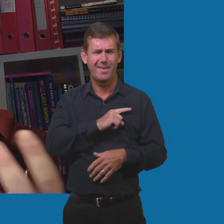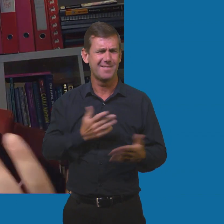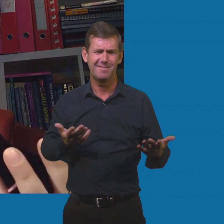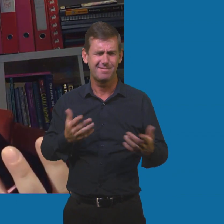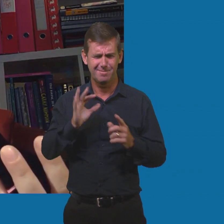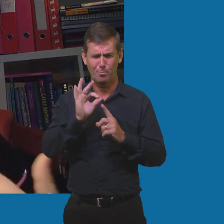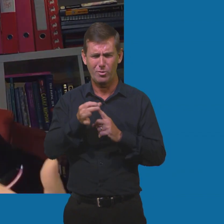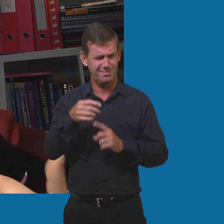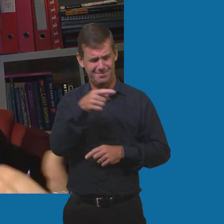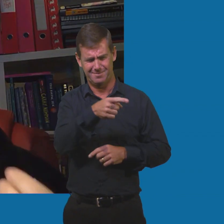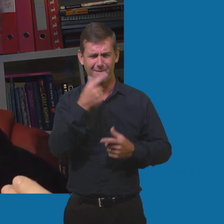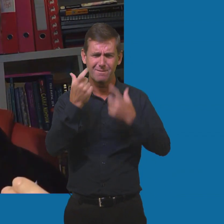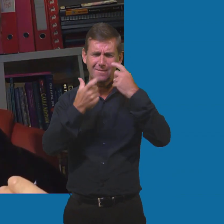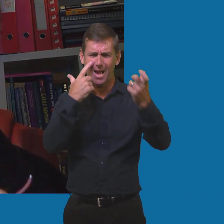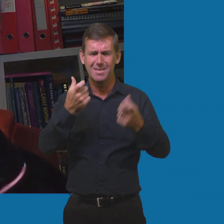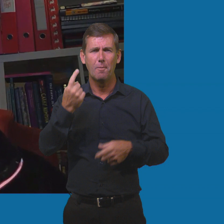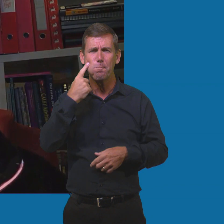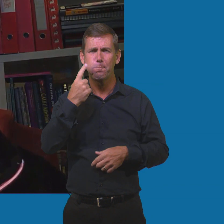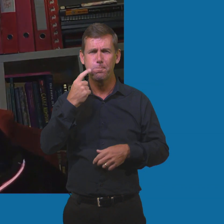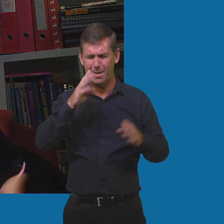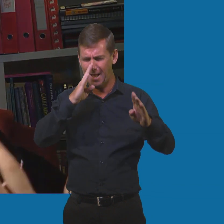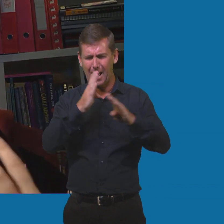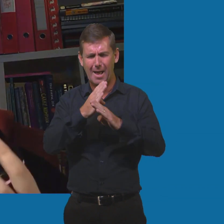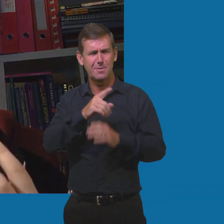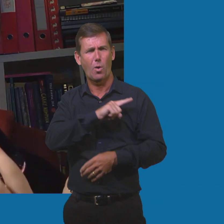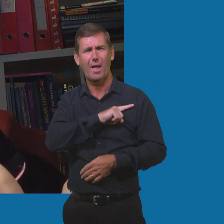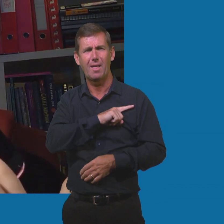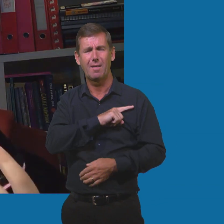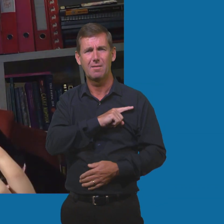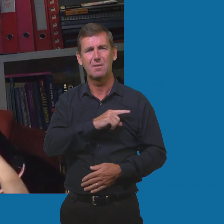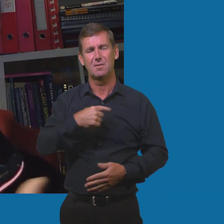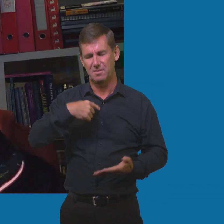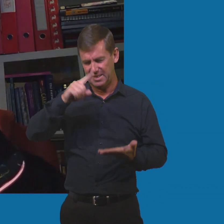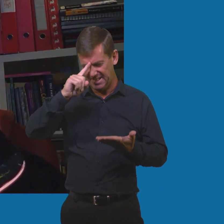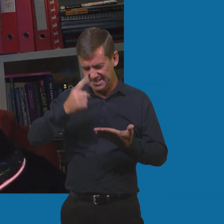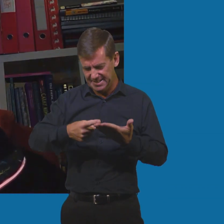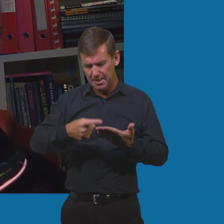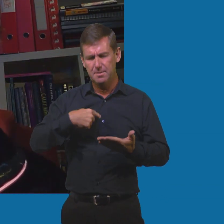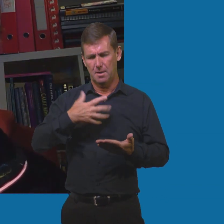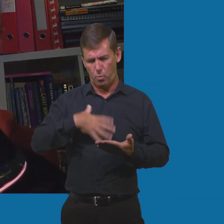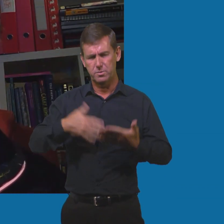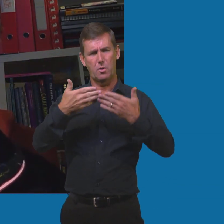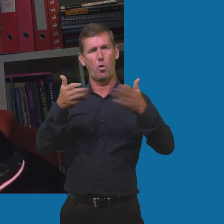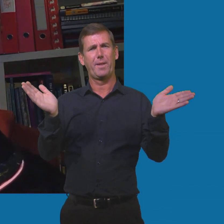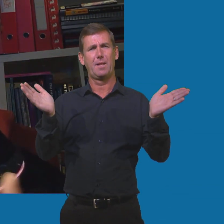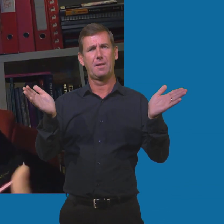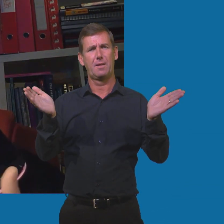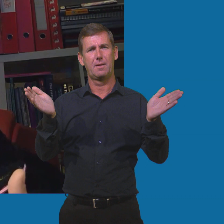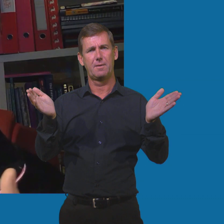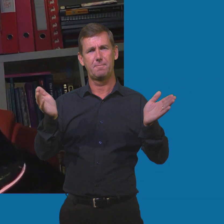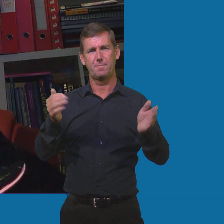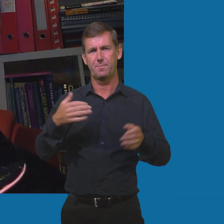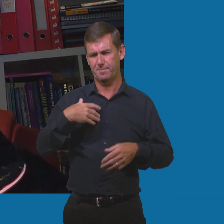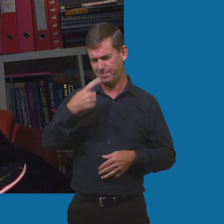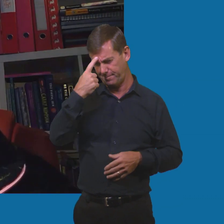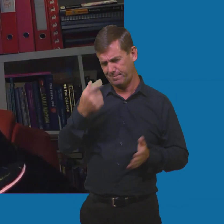they would find it and then it would just be weird. So I decided I would be very, very open about it. And I guess, one of the more